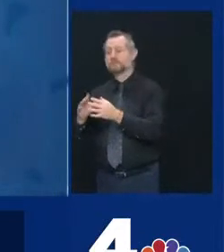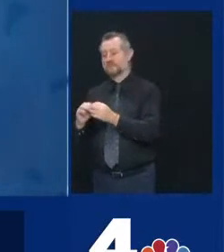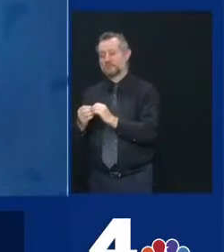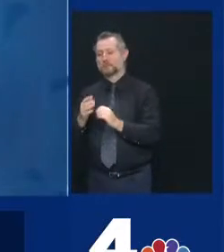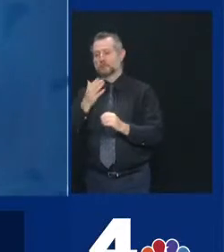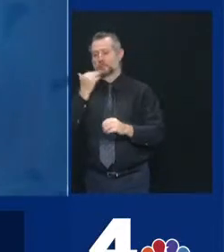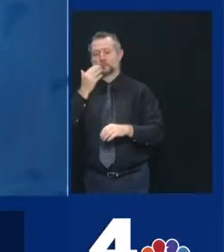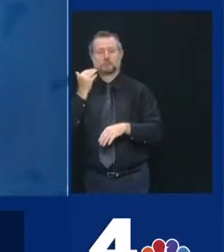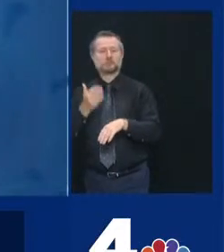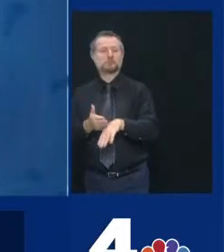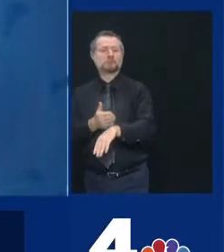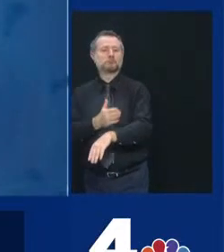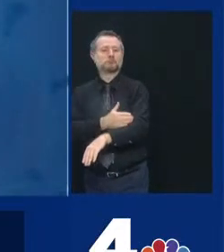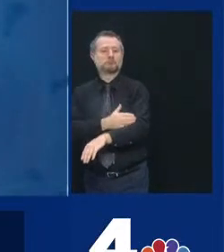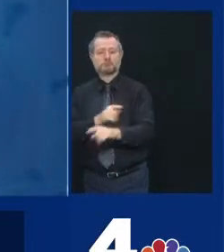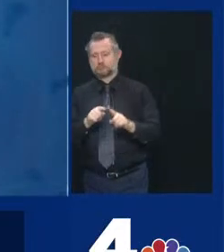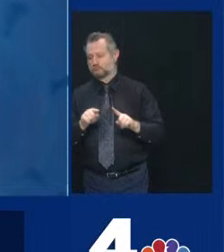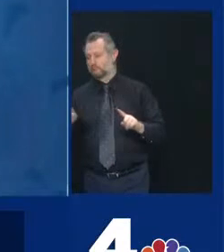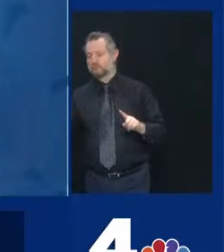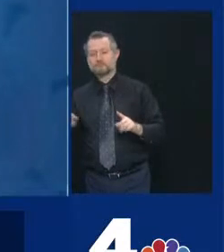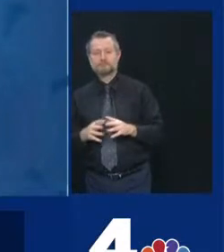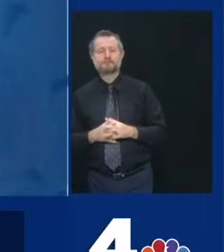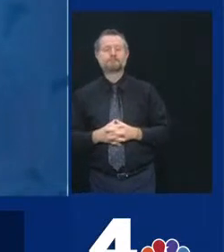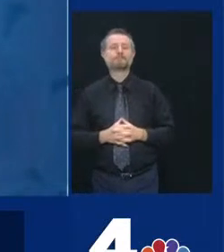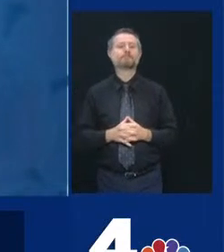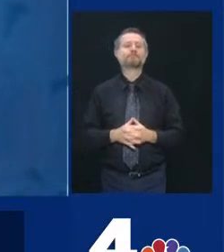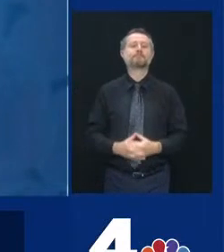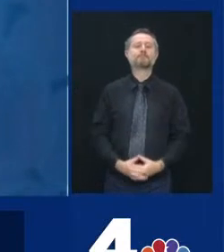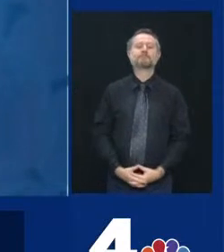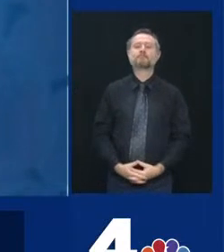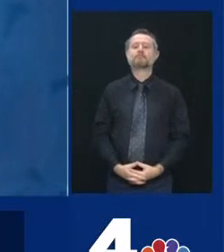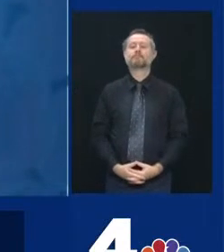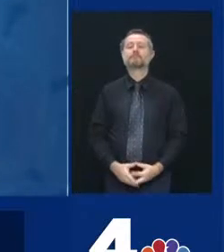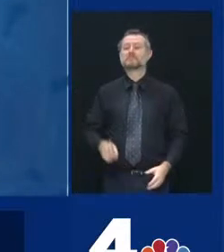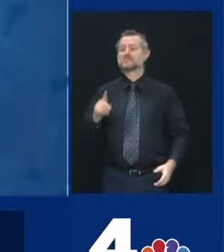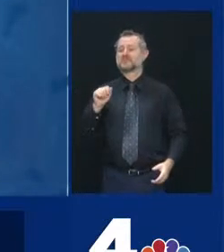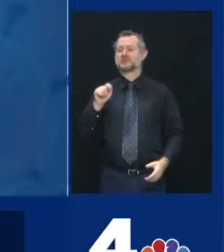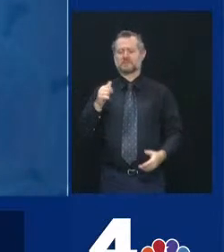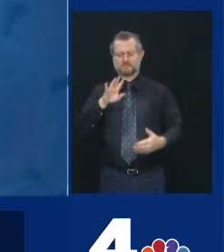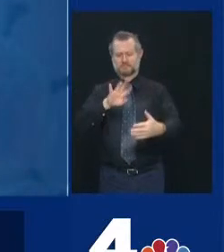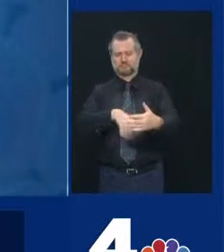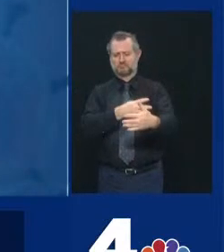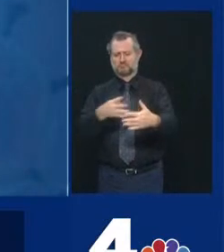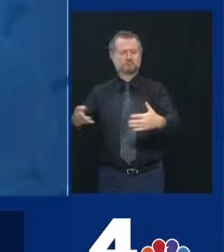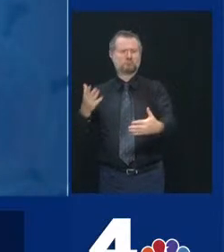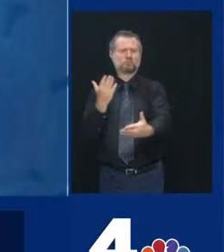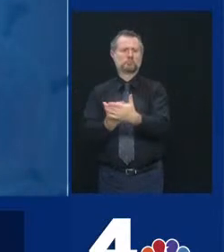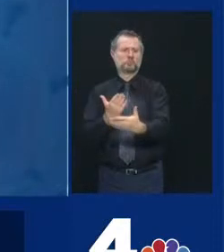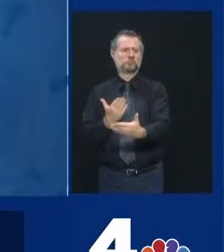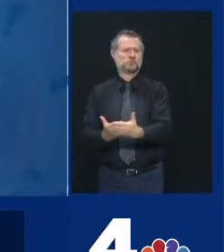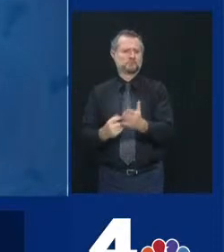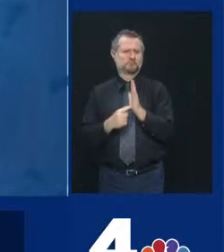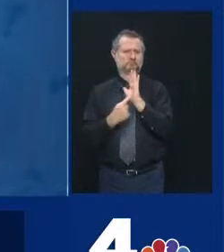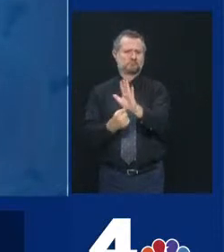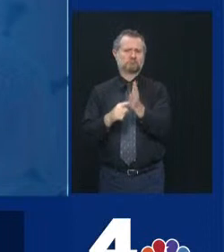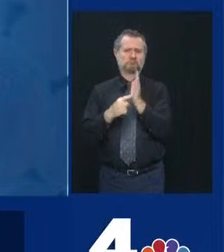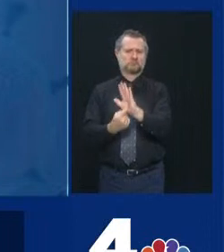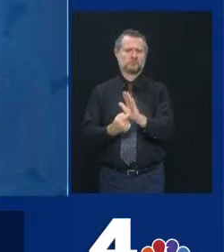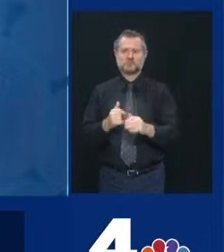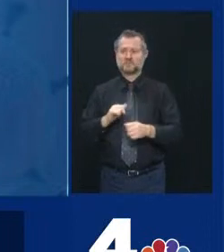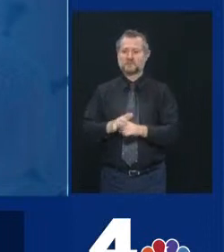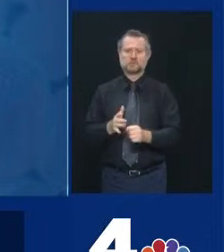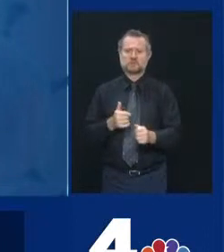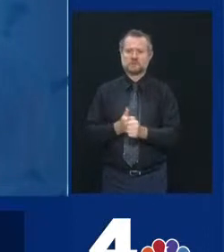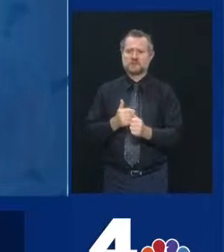right direction. And that's what the data shows. You know, this is not rocket science. It's a virus.